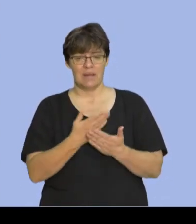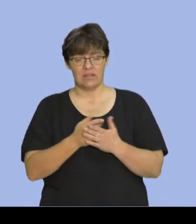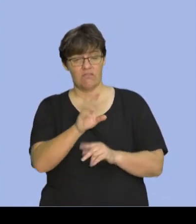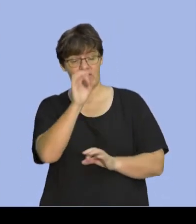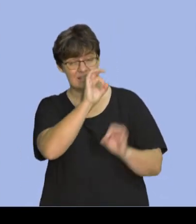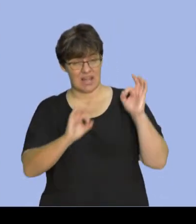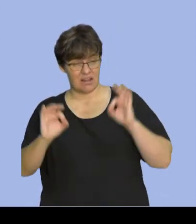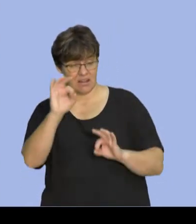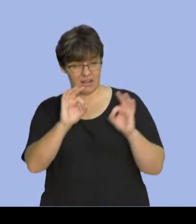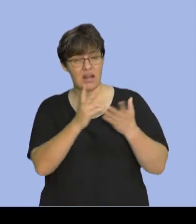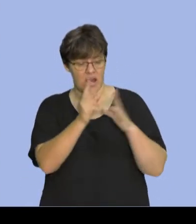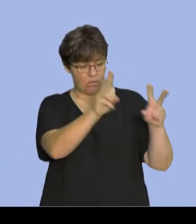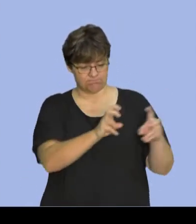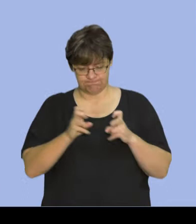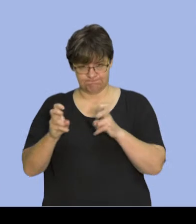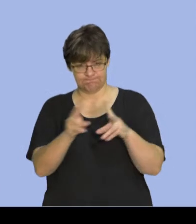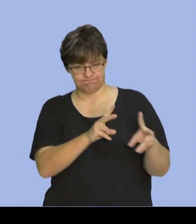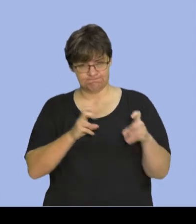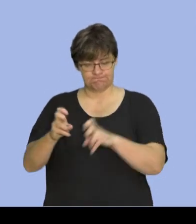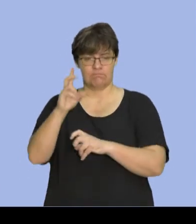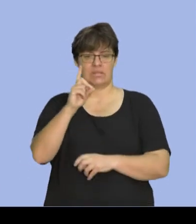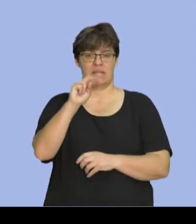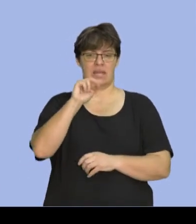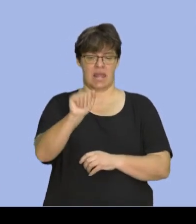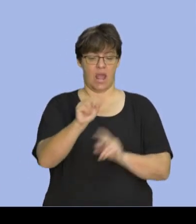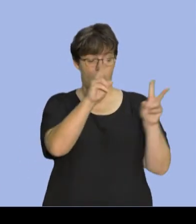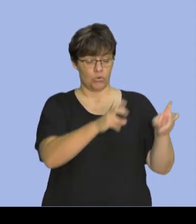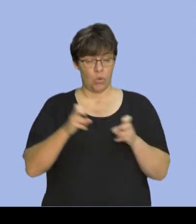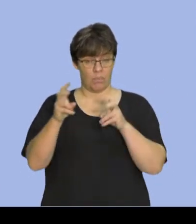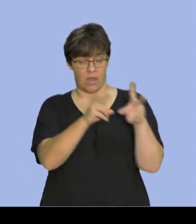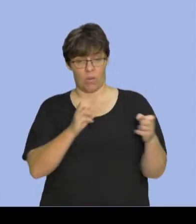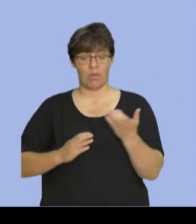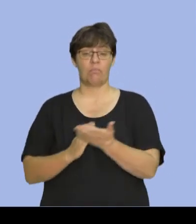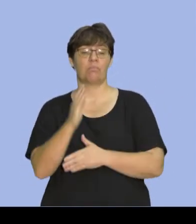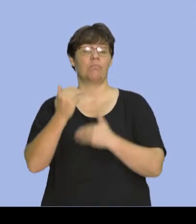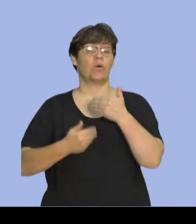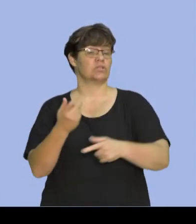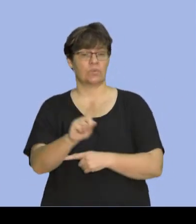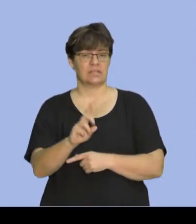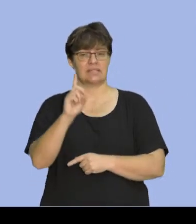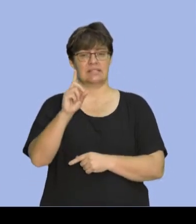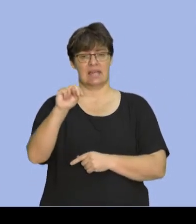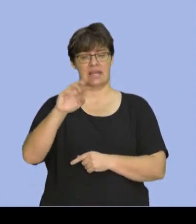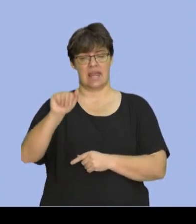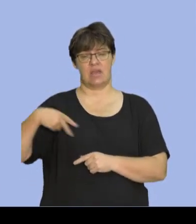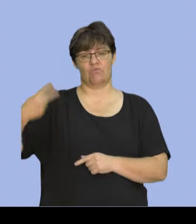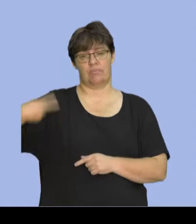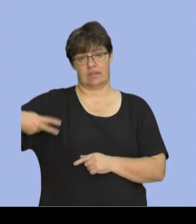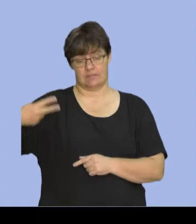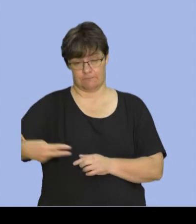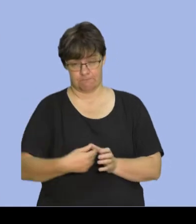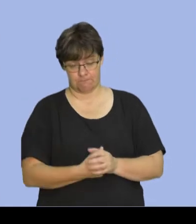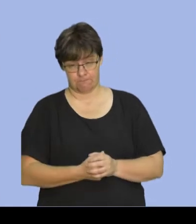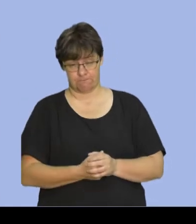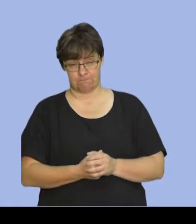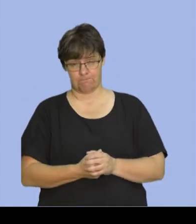to be able to copy DNA and produce copies of that through a process called DNA replication. And